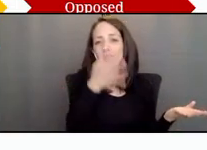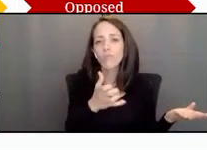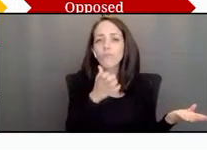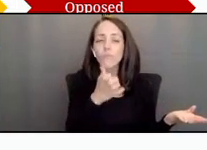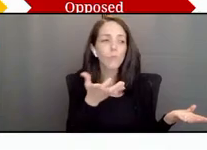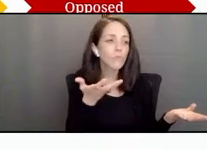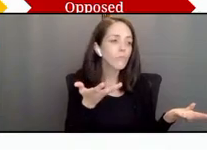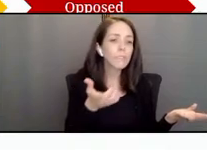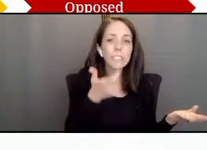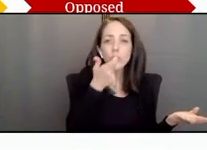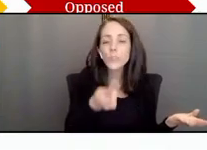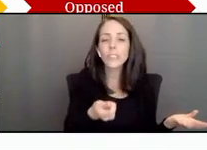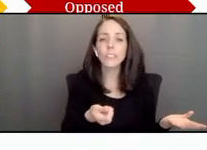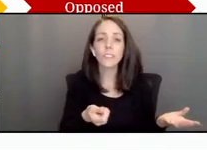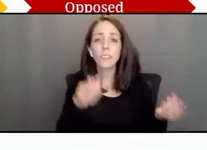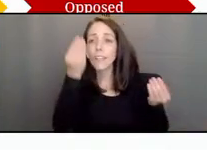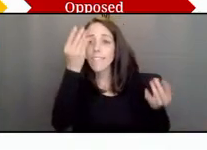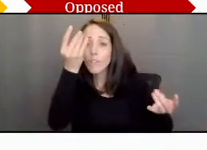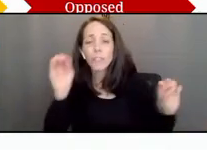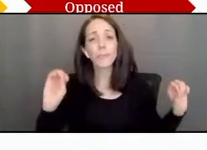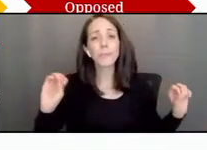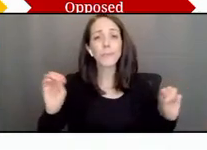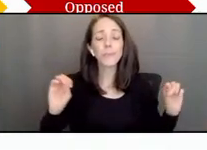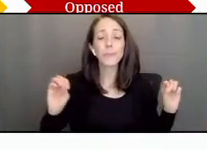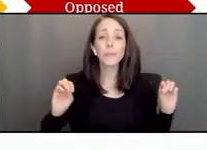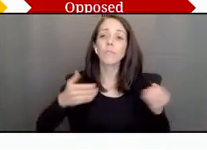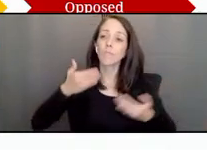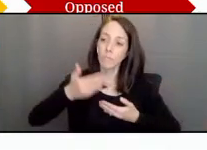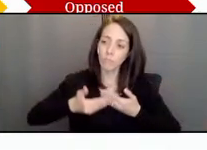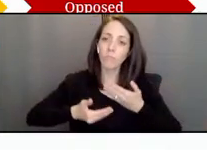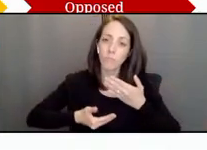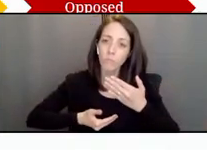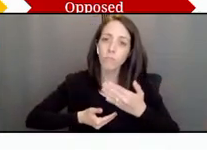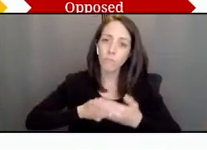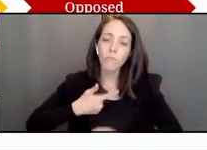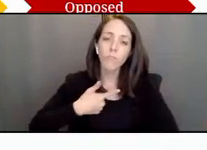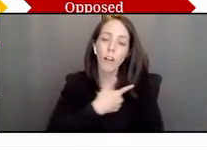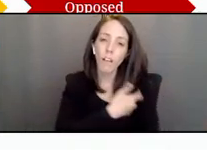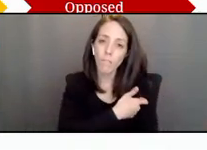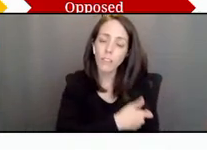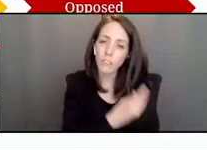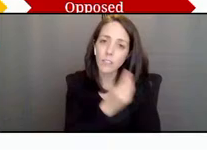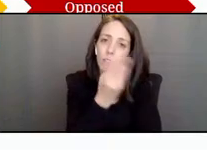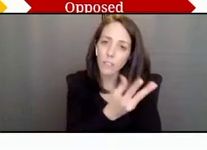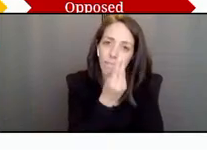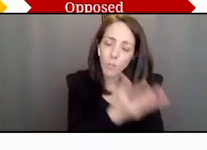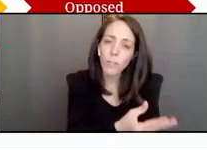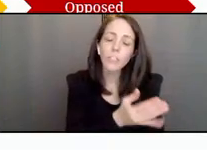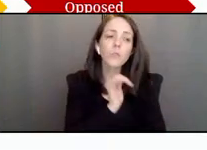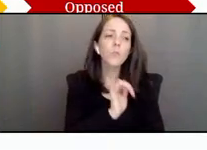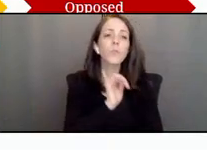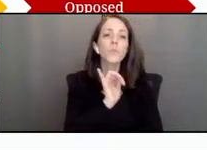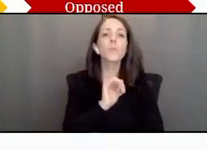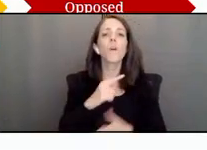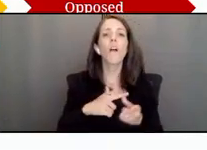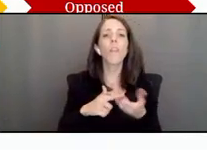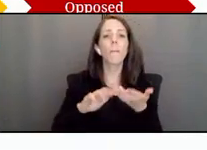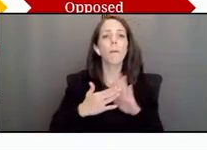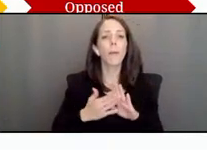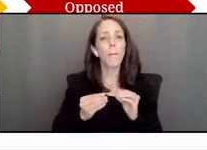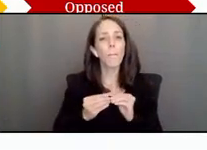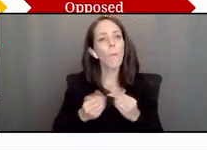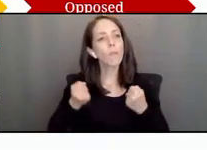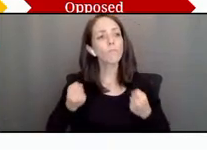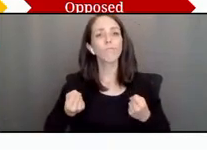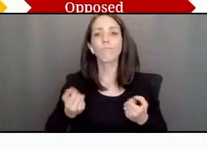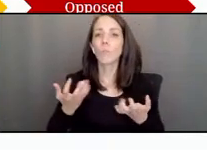seen access and vaccine availability issues give way to challenges with confidence and motivation. We find ourselves now in a highly